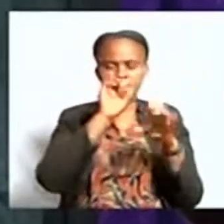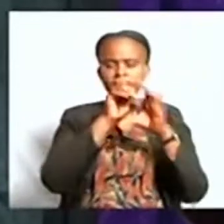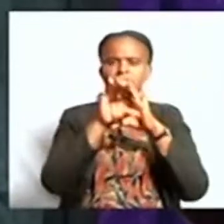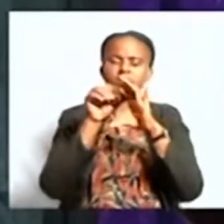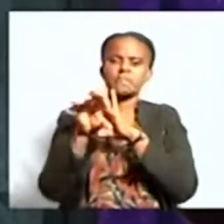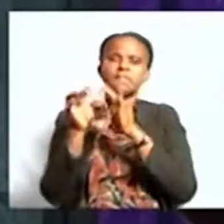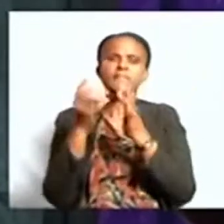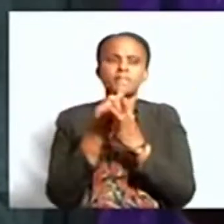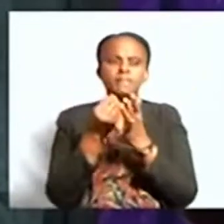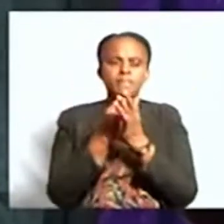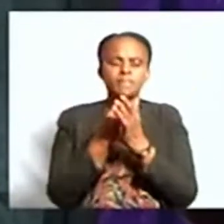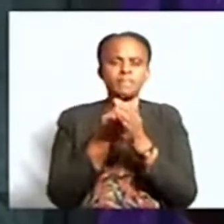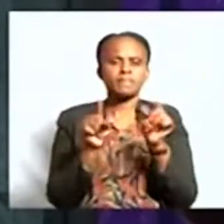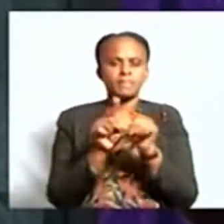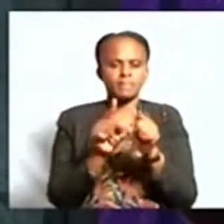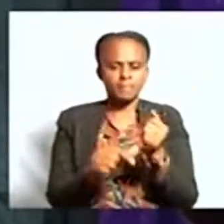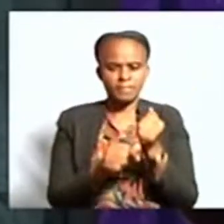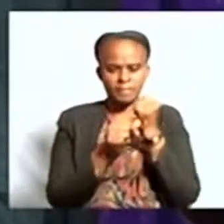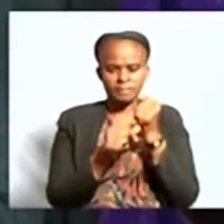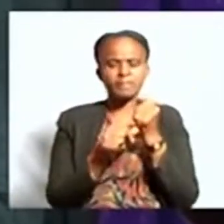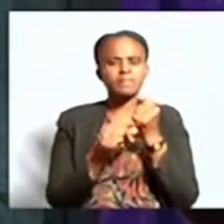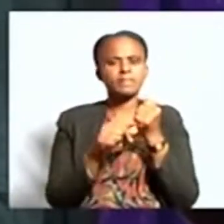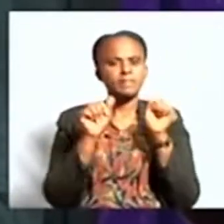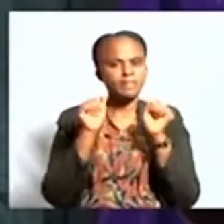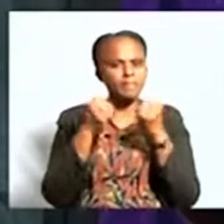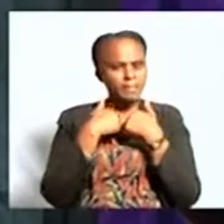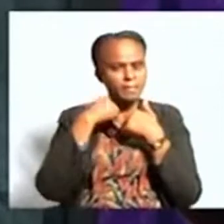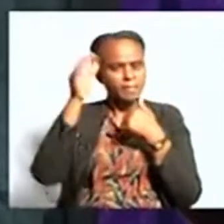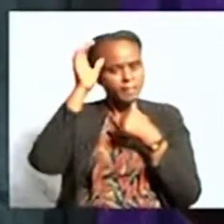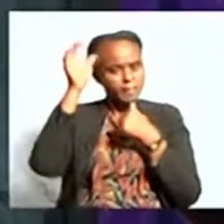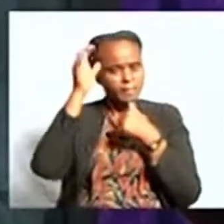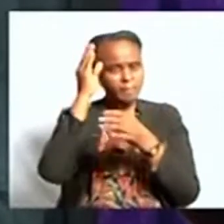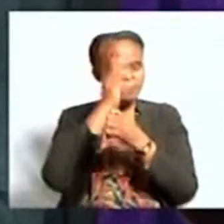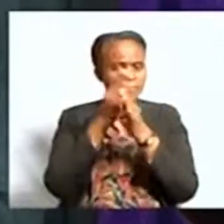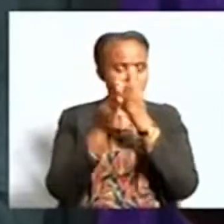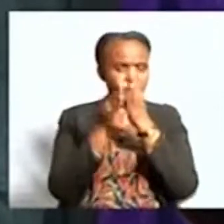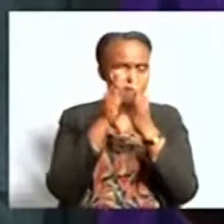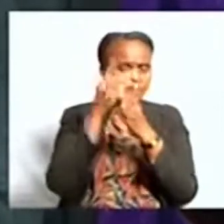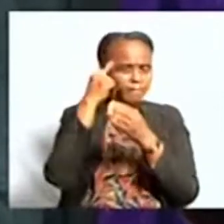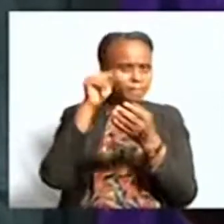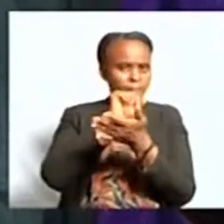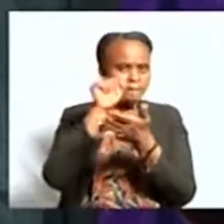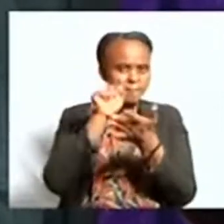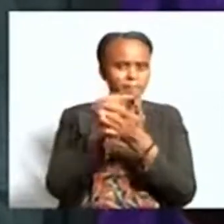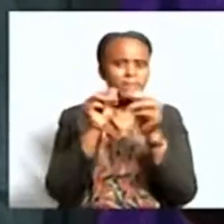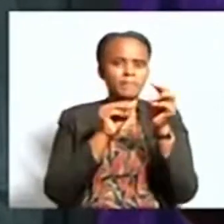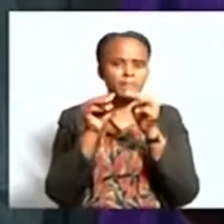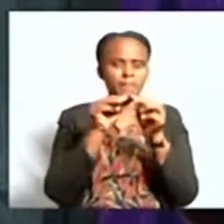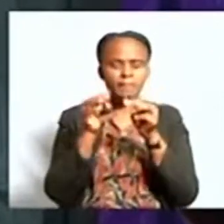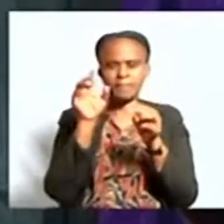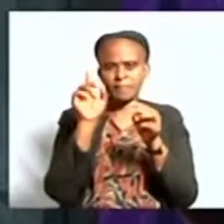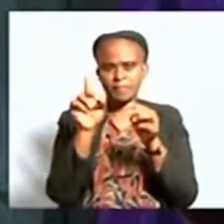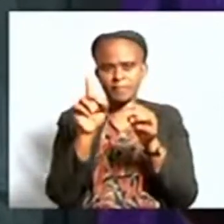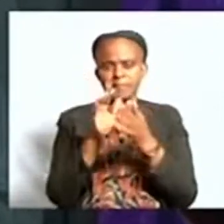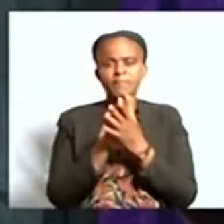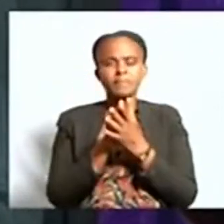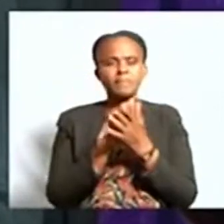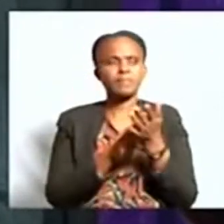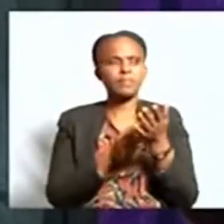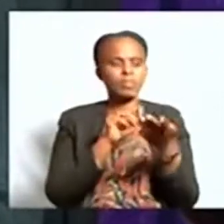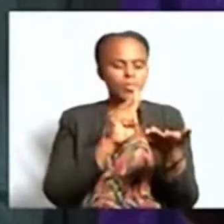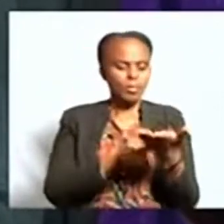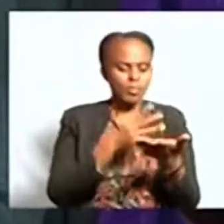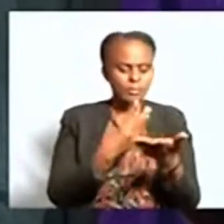money. The agency undertook capacity building for station managers. D. Weakness